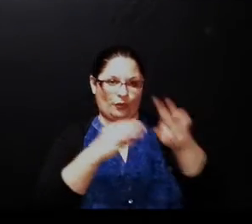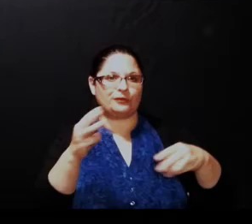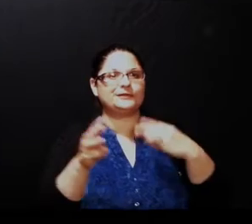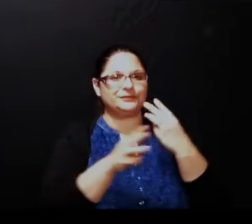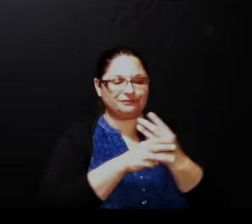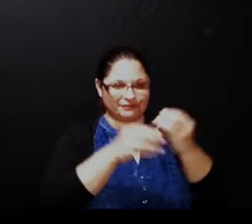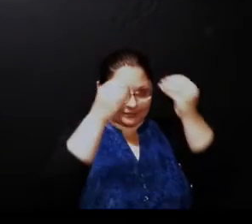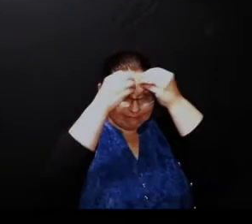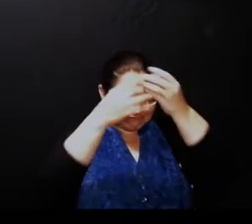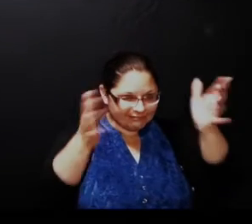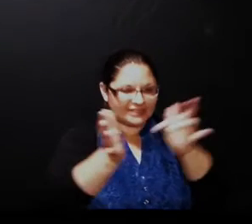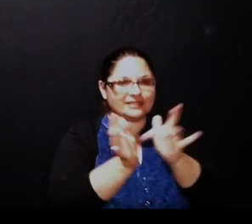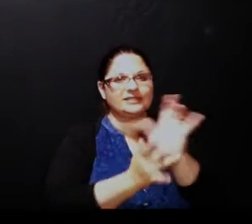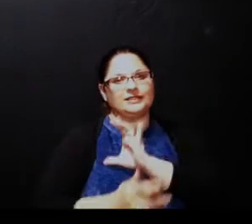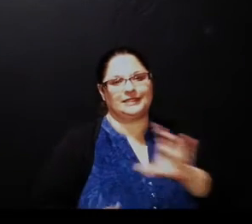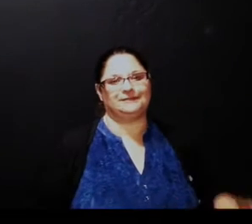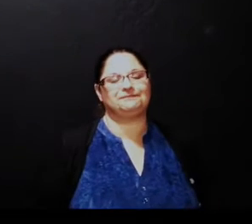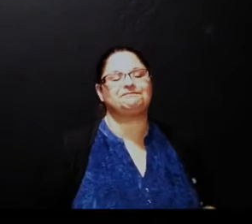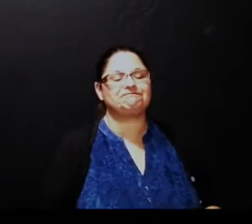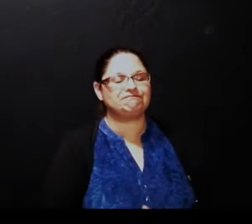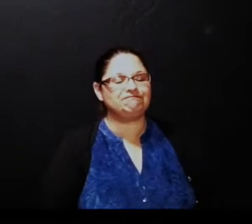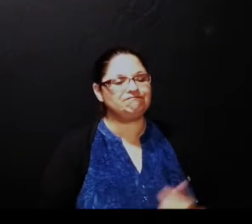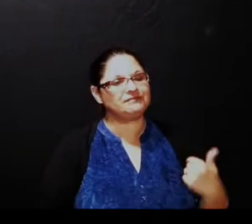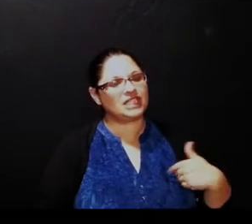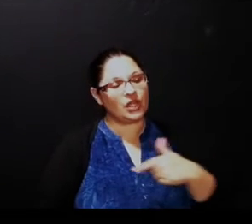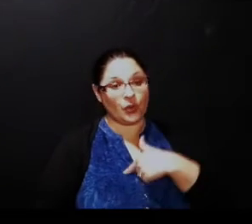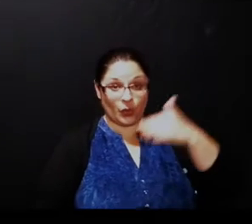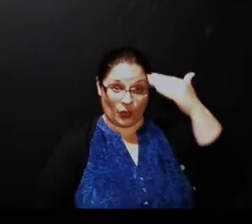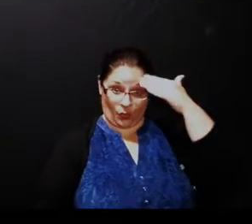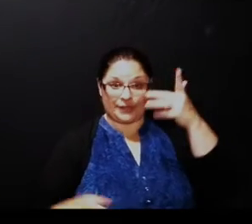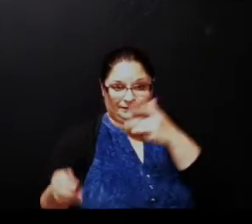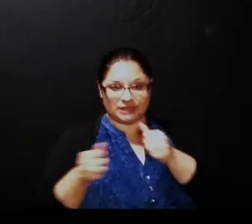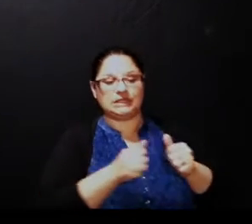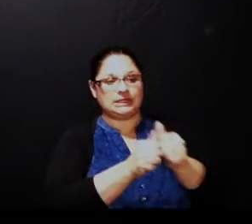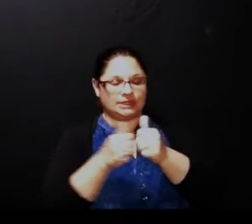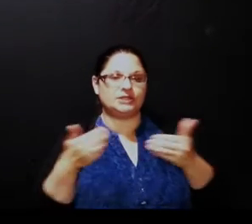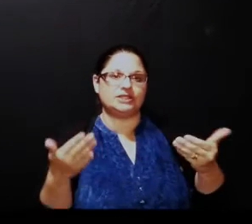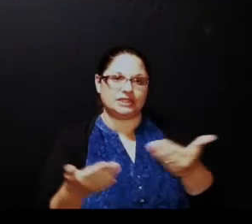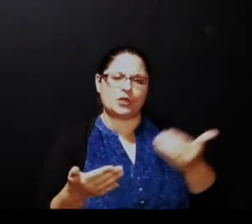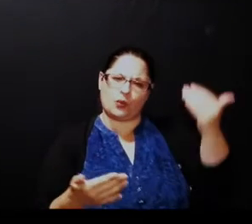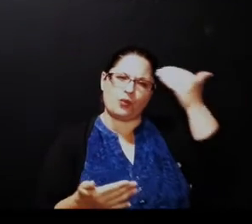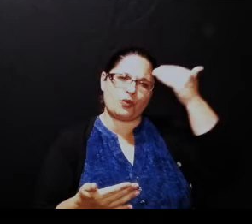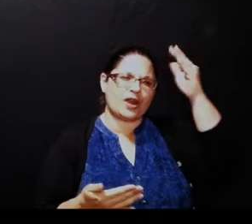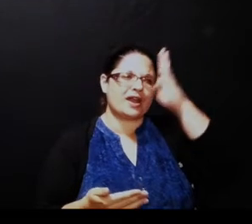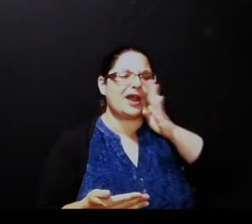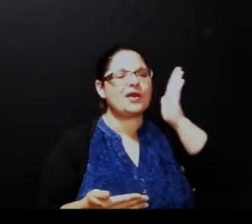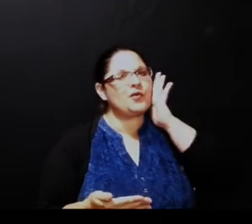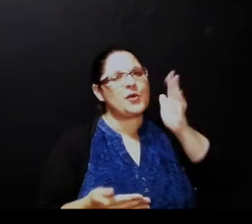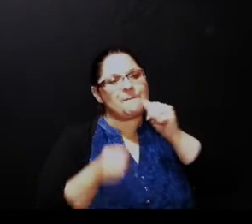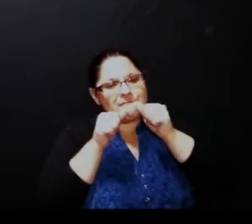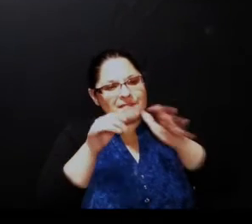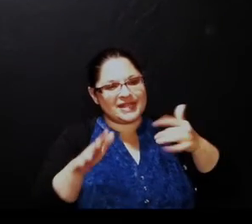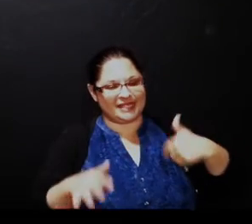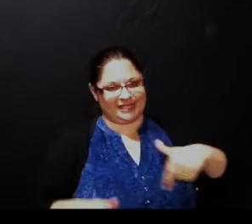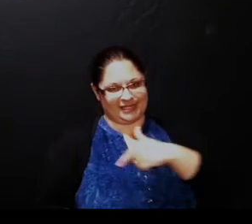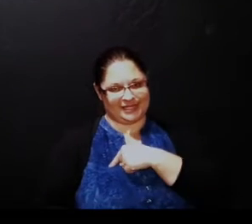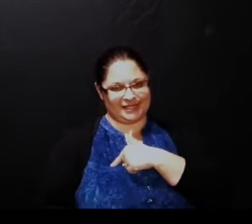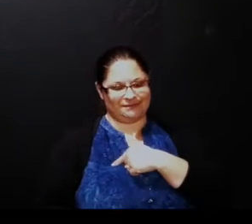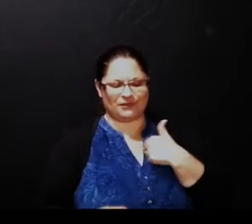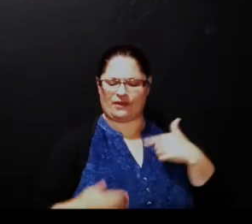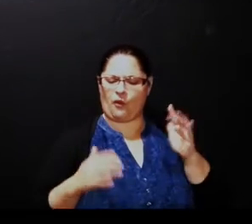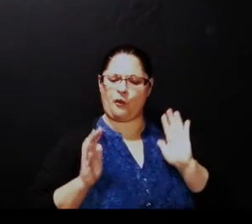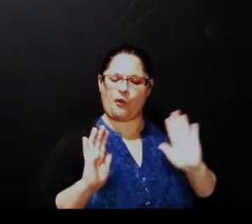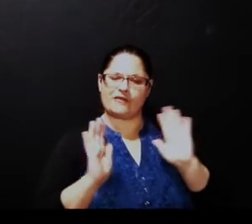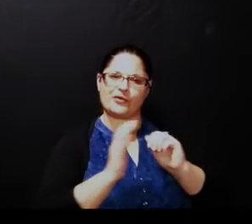Jesus Christ. So as we come together today, we know God is going to bless us. Had a great worship service last week. Gwen and I took a